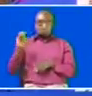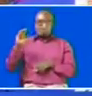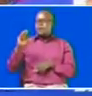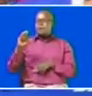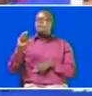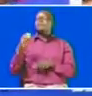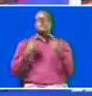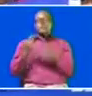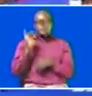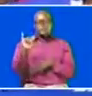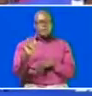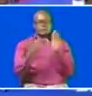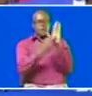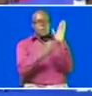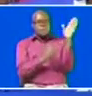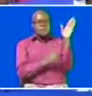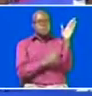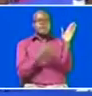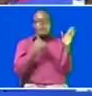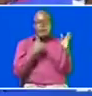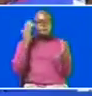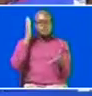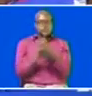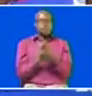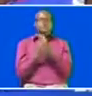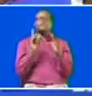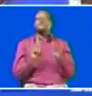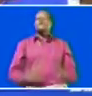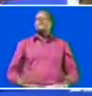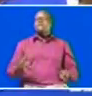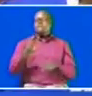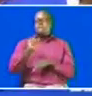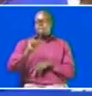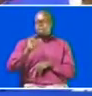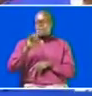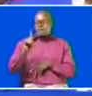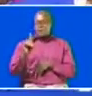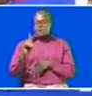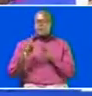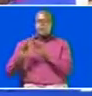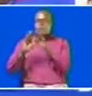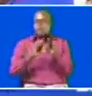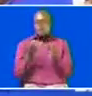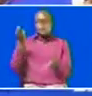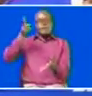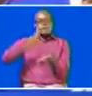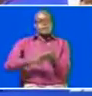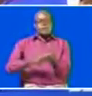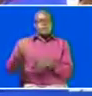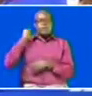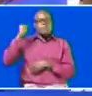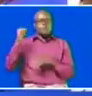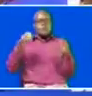speaks to that point, that we do have a valid coalition arrangement which is registered with the Register of Political